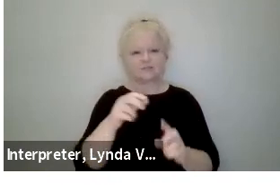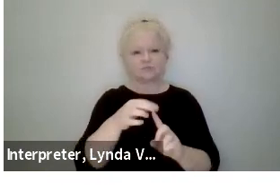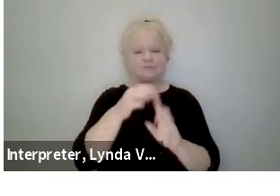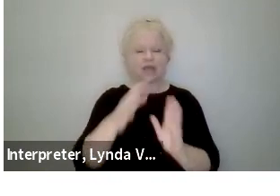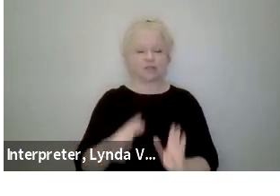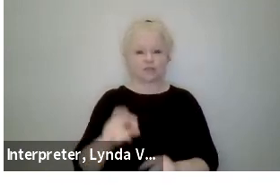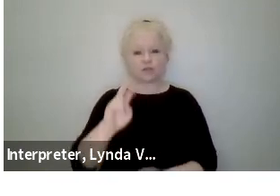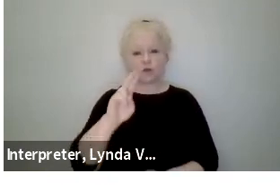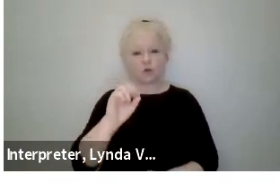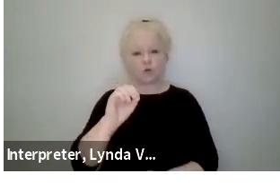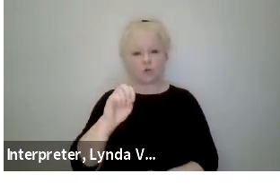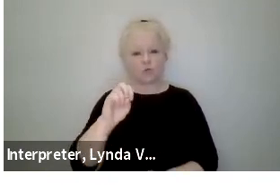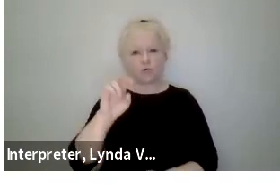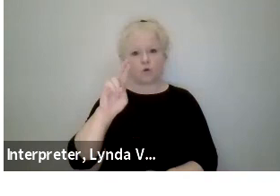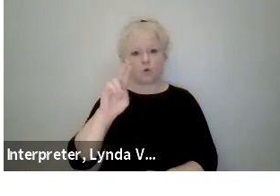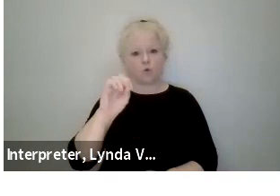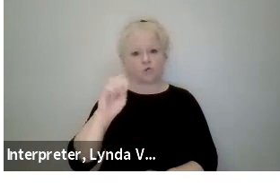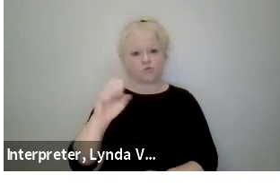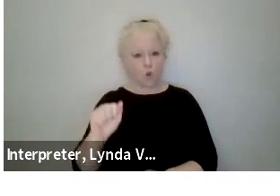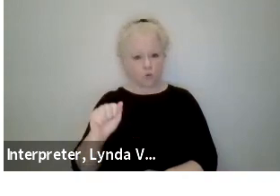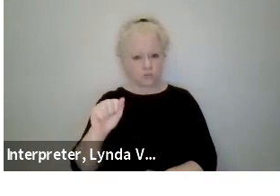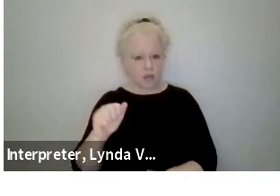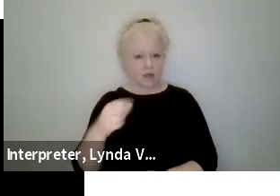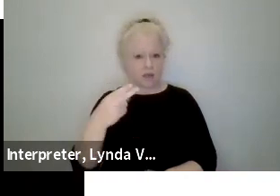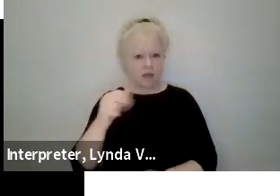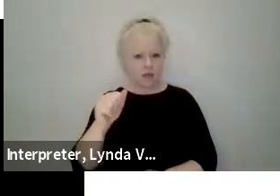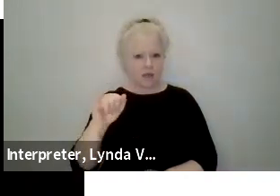So I'm going to go on to that screen and enable my